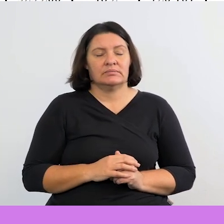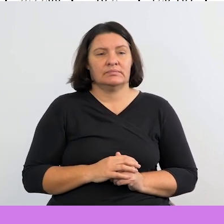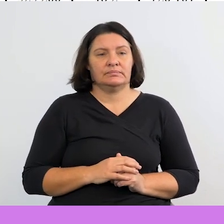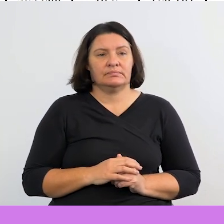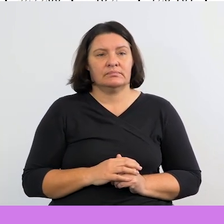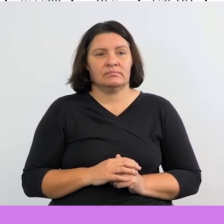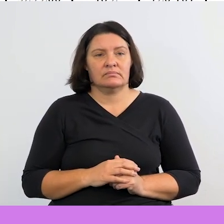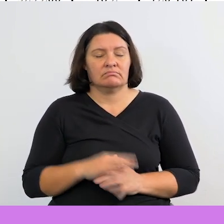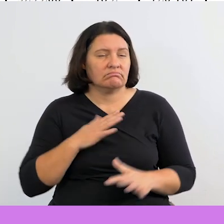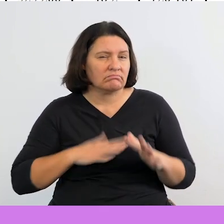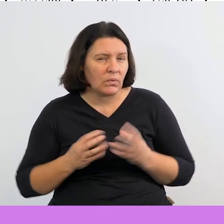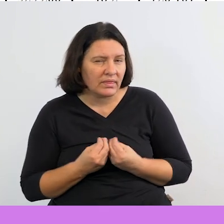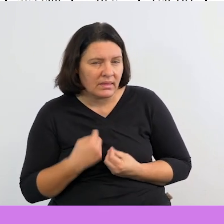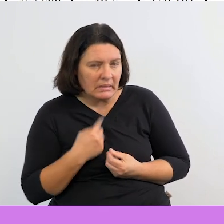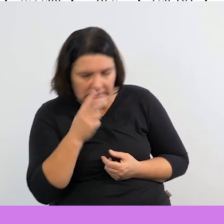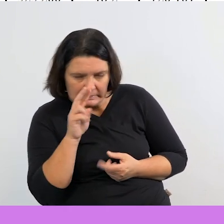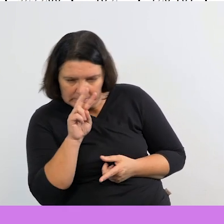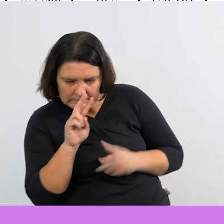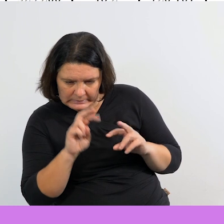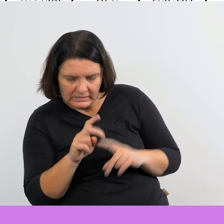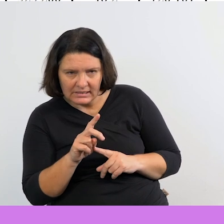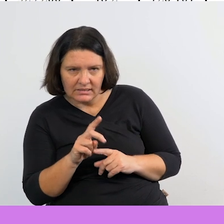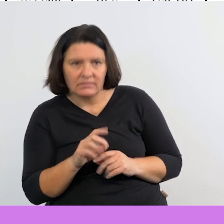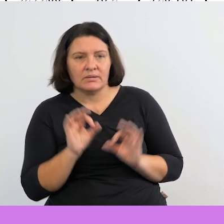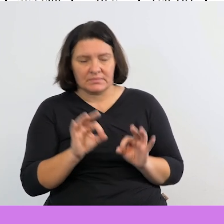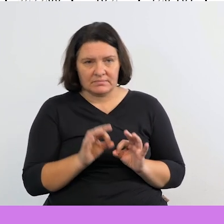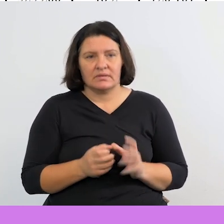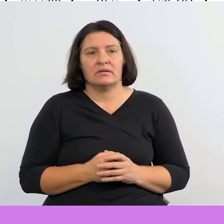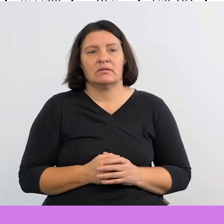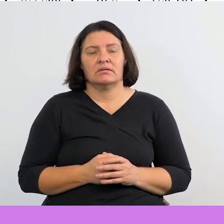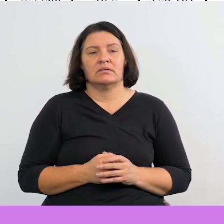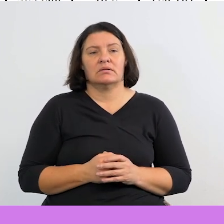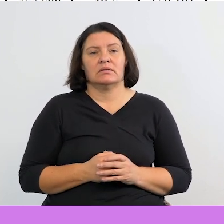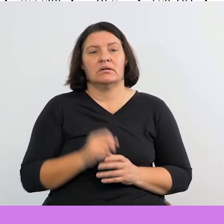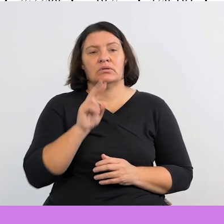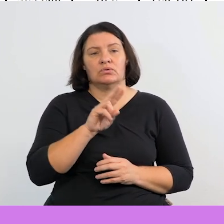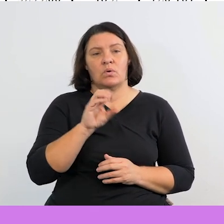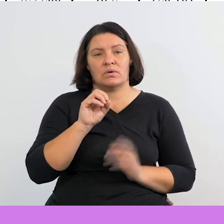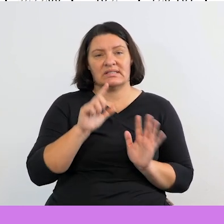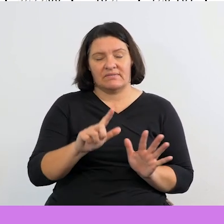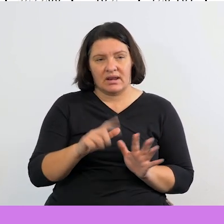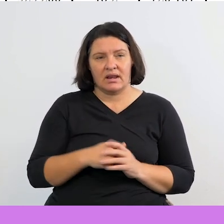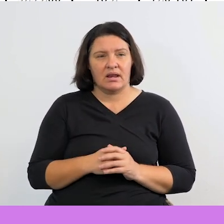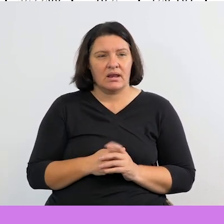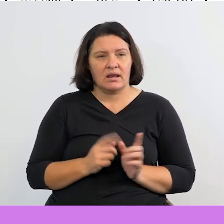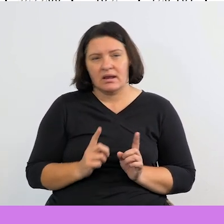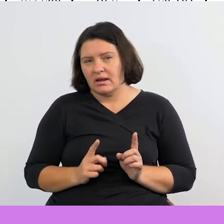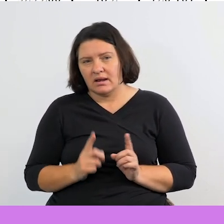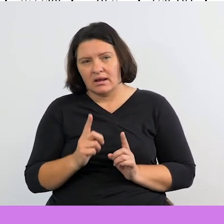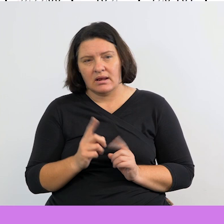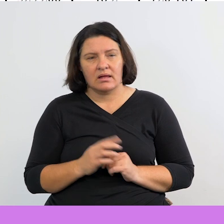Okay, just bear with me. Okay, I'm at 2007, so that will give